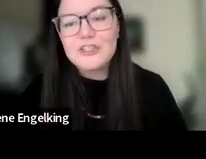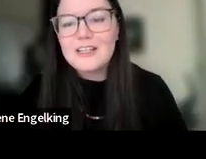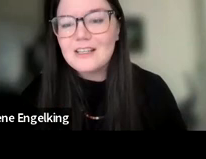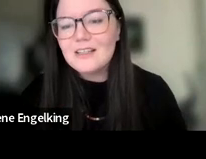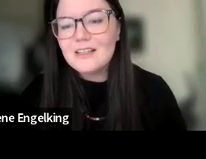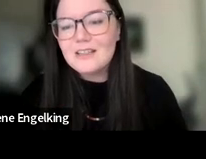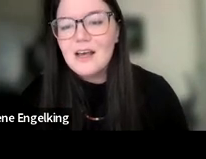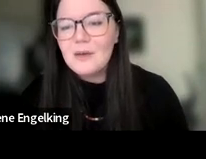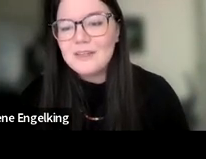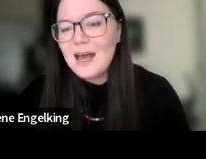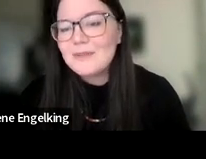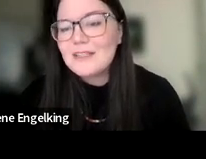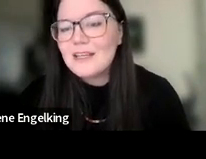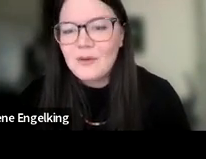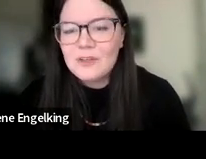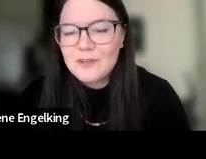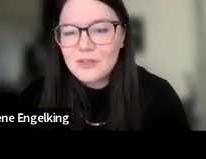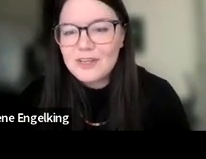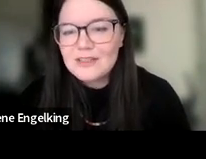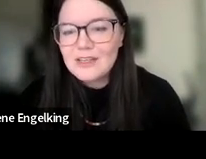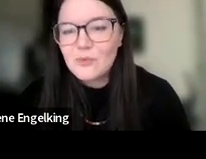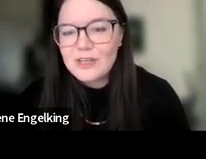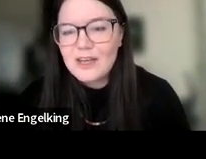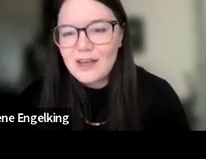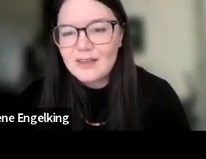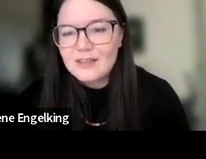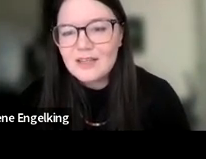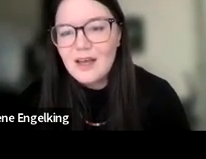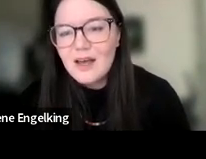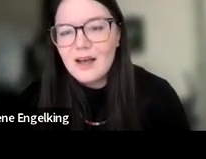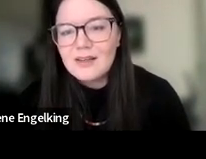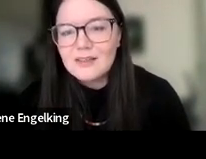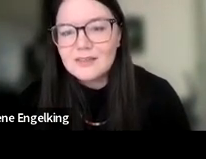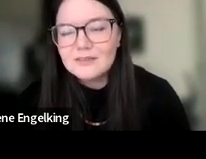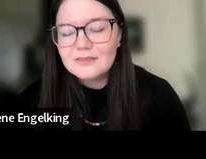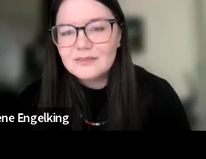as emerging needs, gaps, and especially ways that we as